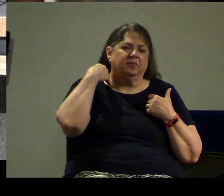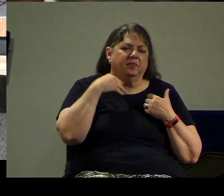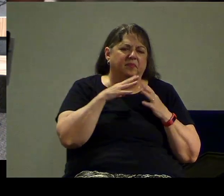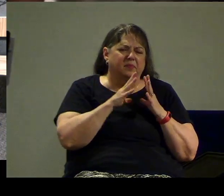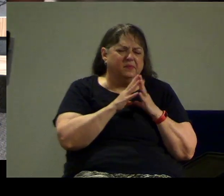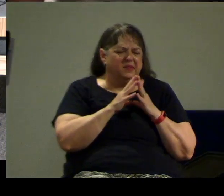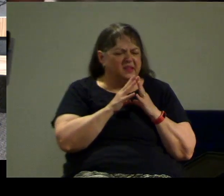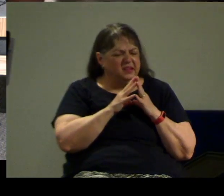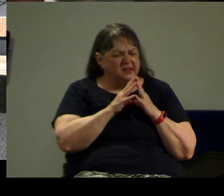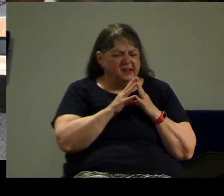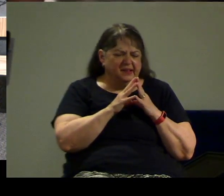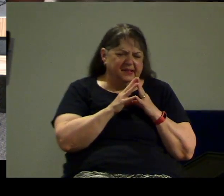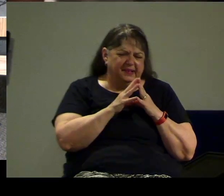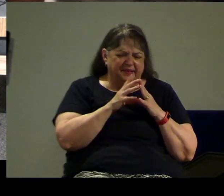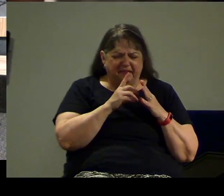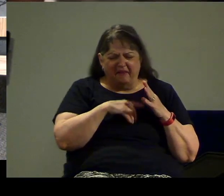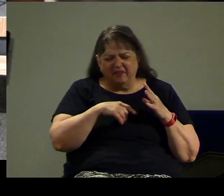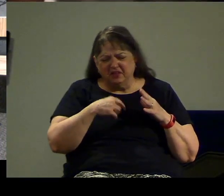down,